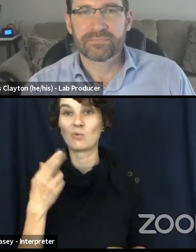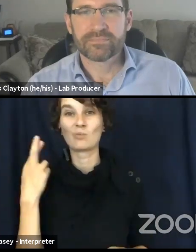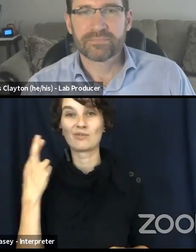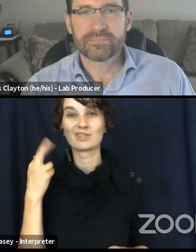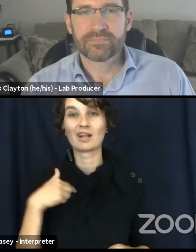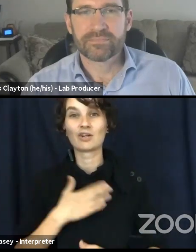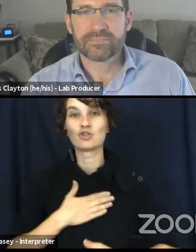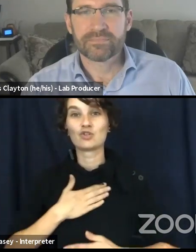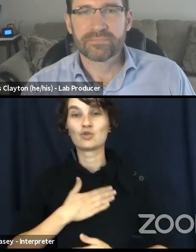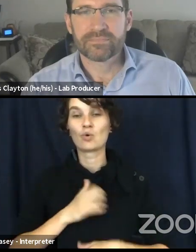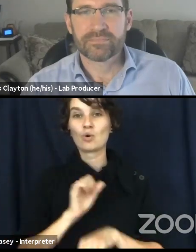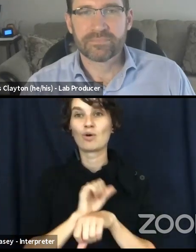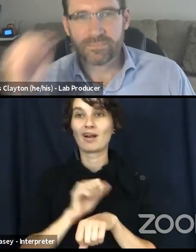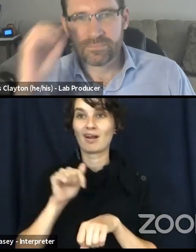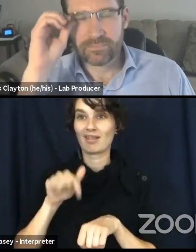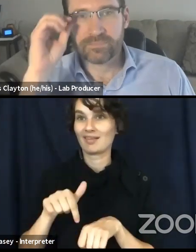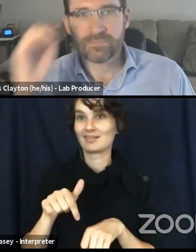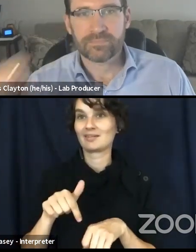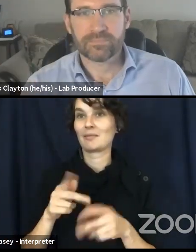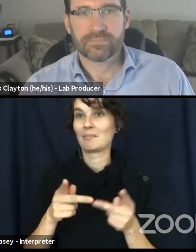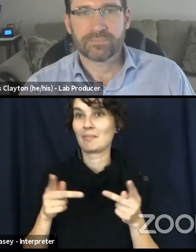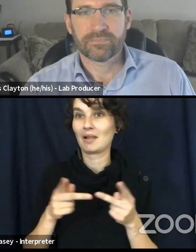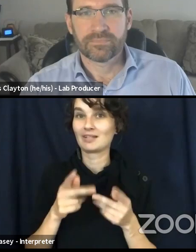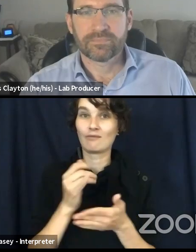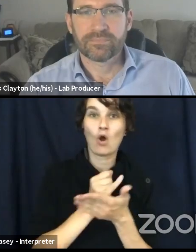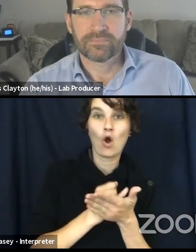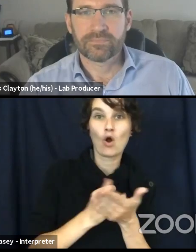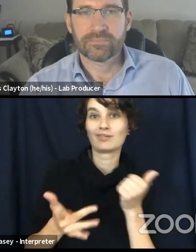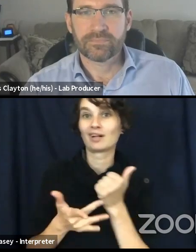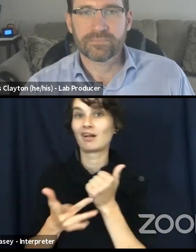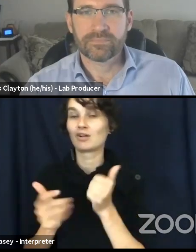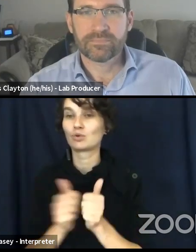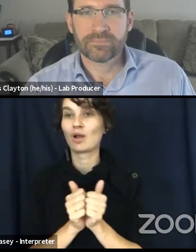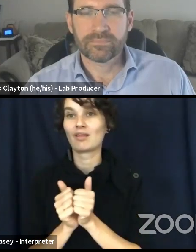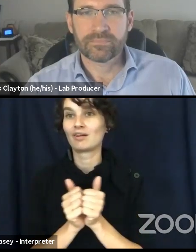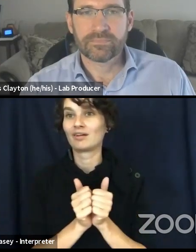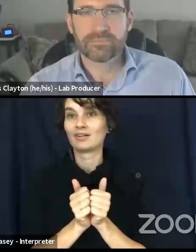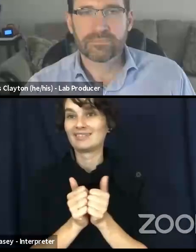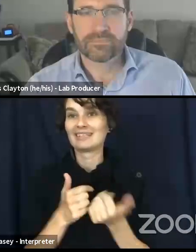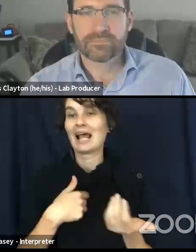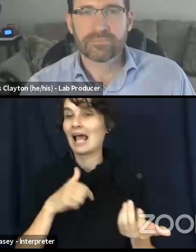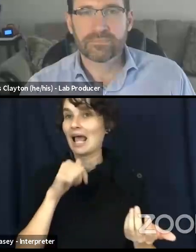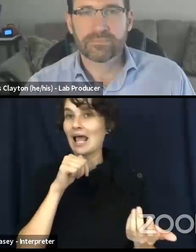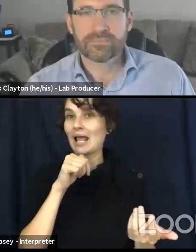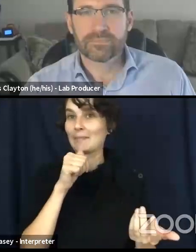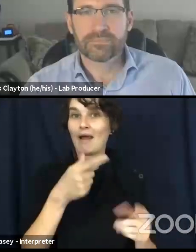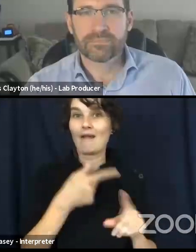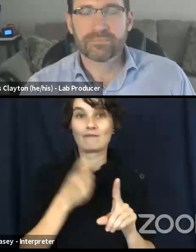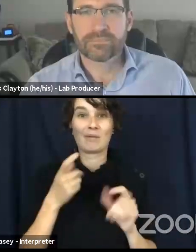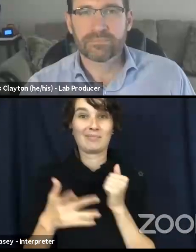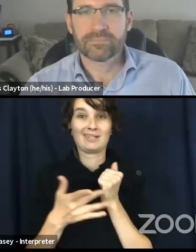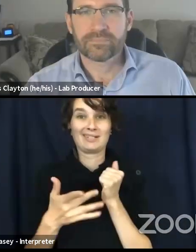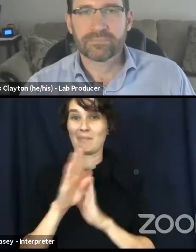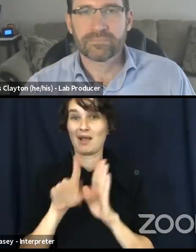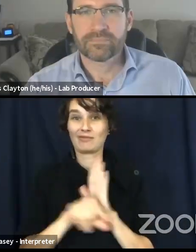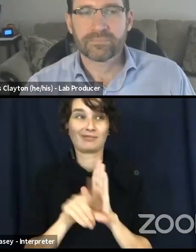in this zone of like art and technology, is because I don't come from a tech background, and I